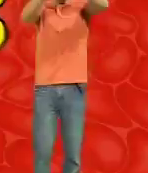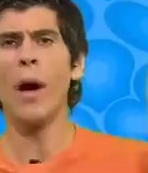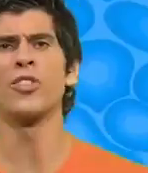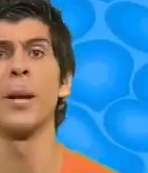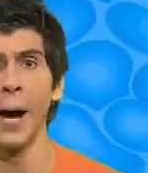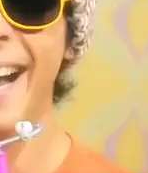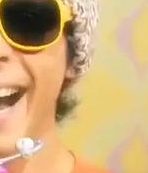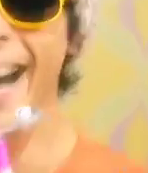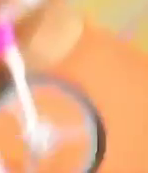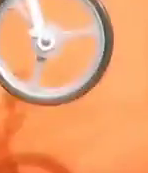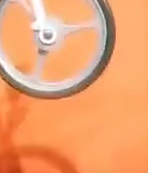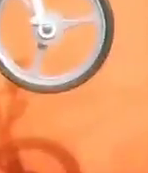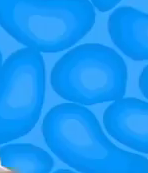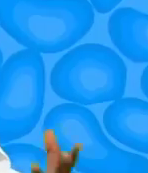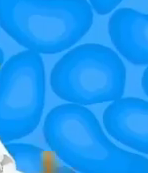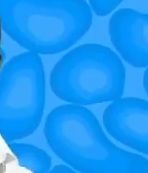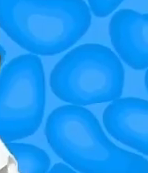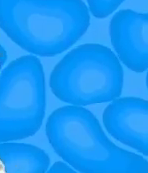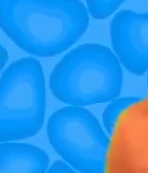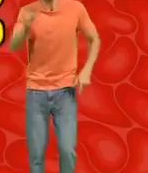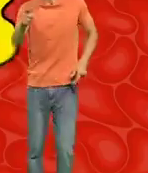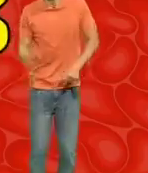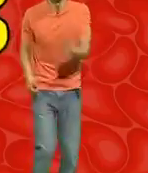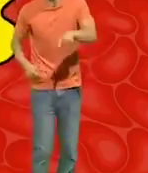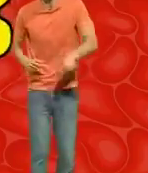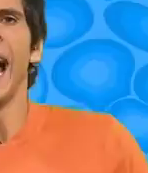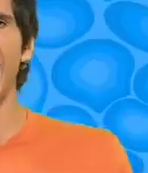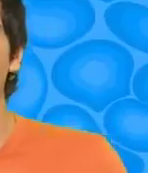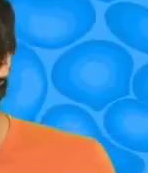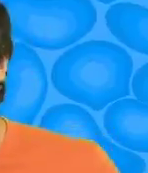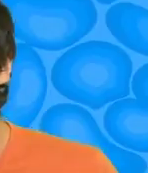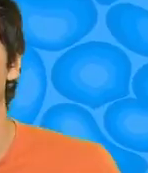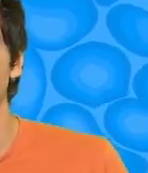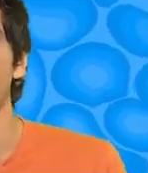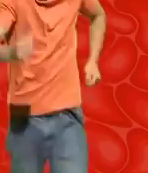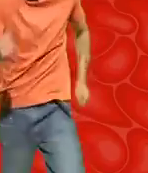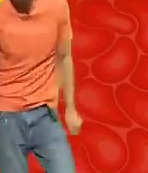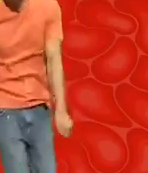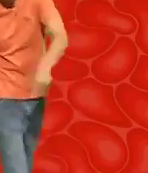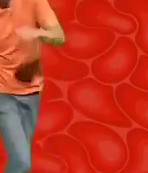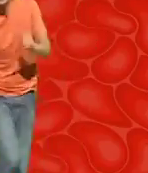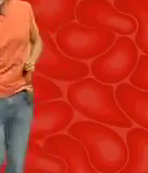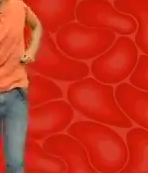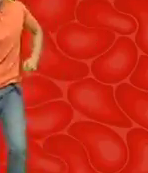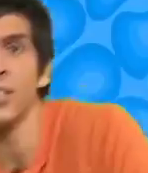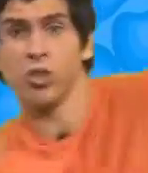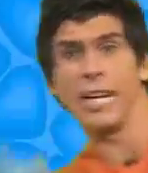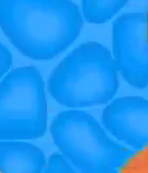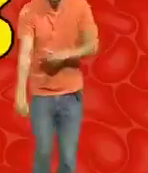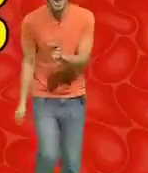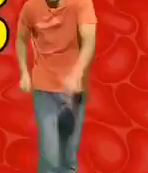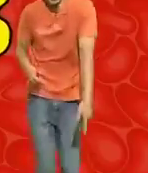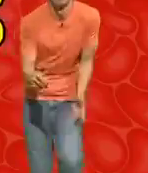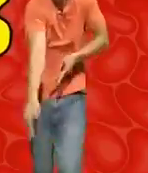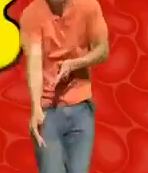Three. Wheels on a bike. No, a bike's got two. What you need is a trike. A trike. Strike. And now I'm the wiser of a trike. I don't need stabilizers.